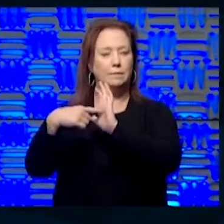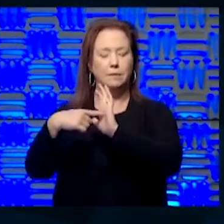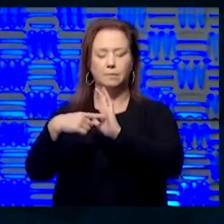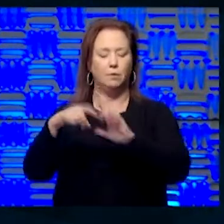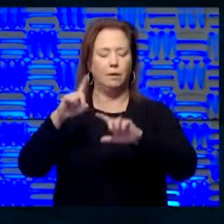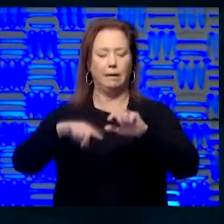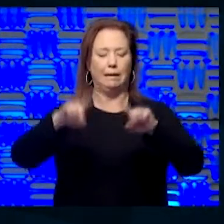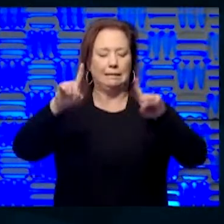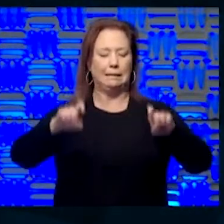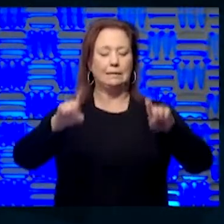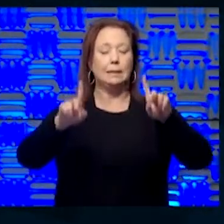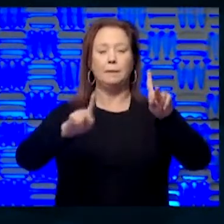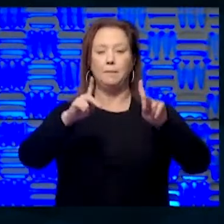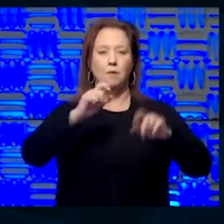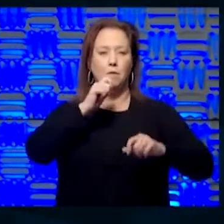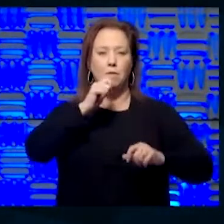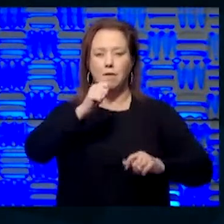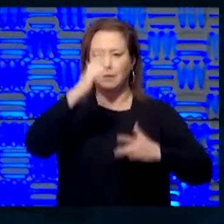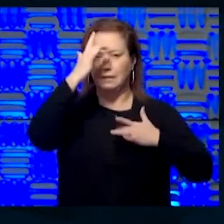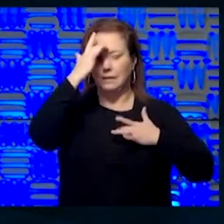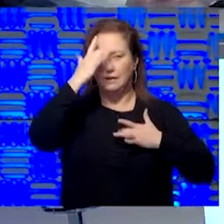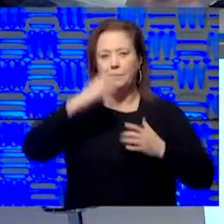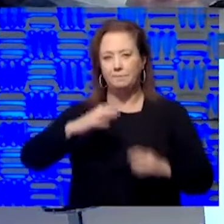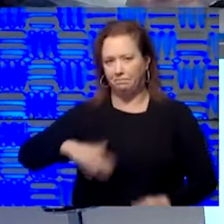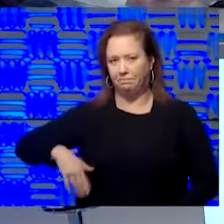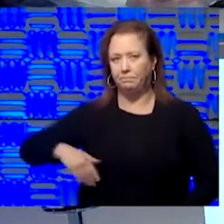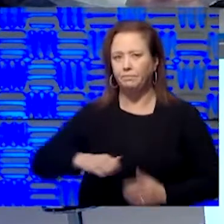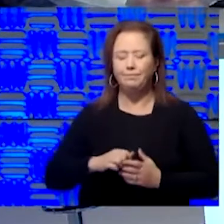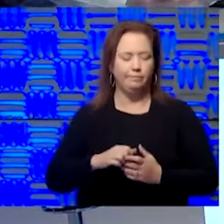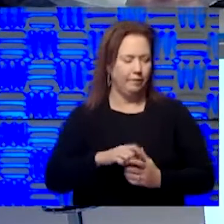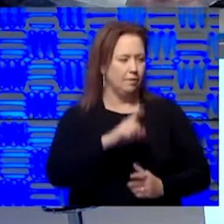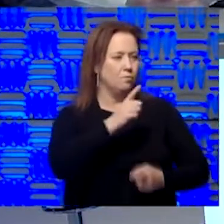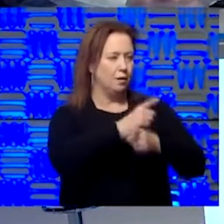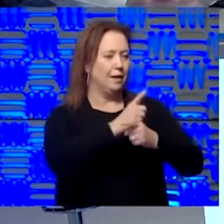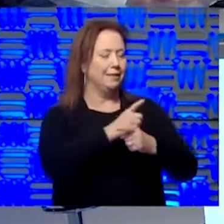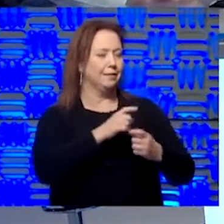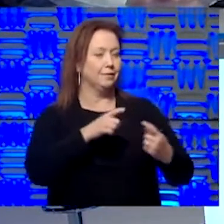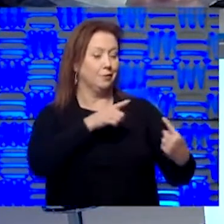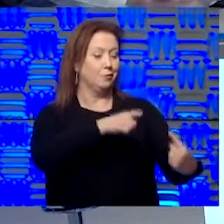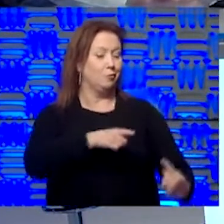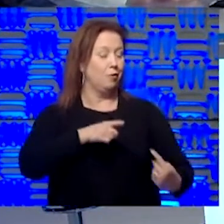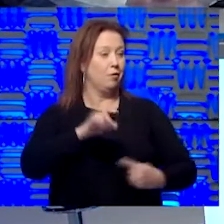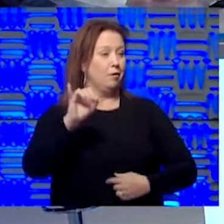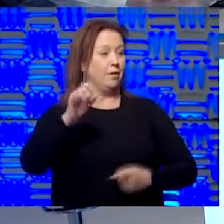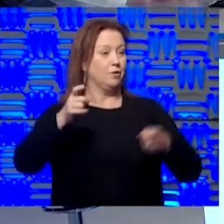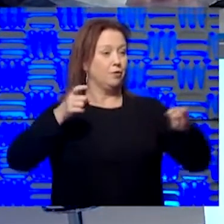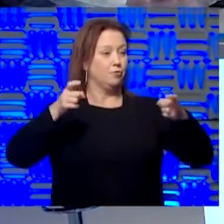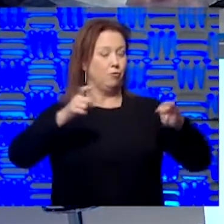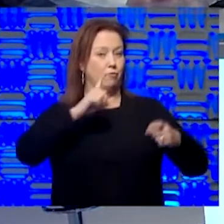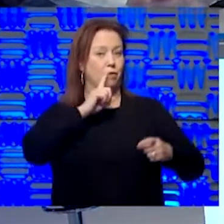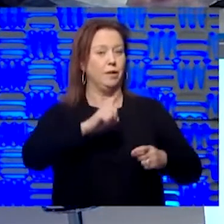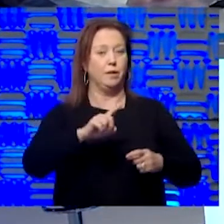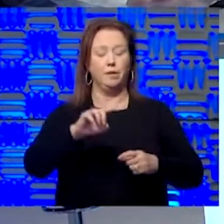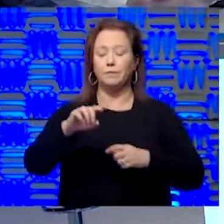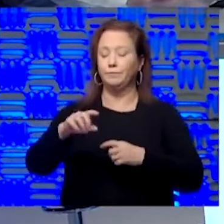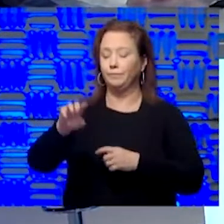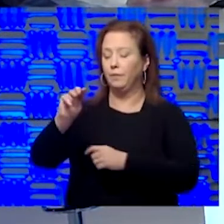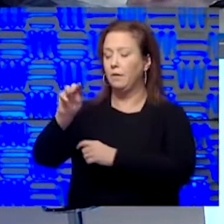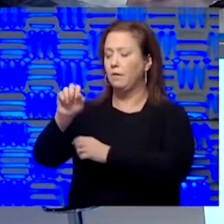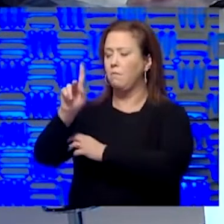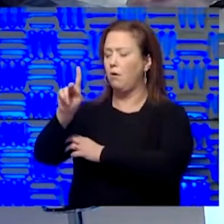the asymptomatic patients at this time. Yeah, and that's one of the struggle in infection control is to know what the real prevalence is. Mark and Great Bend?